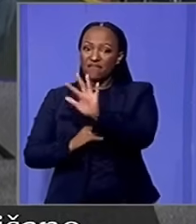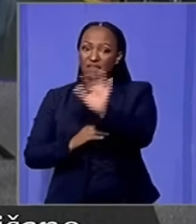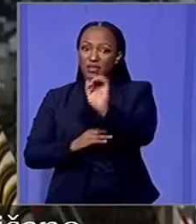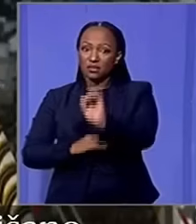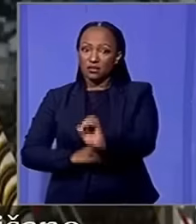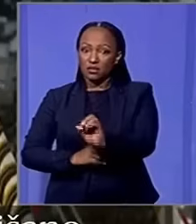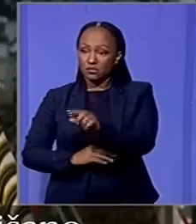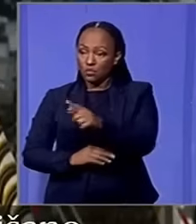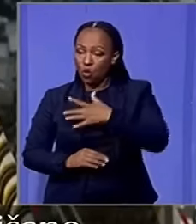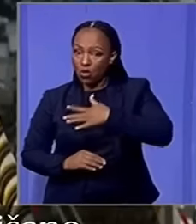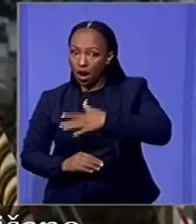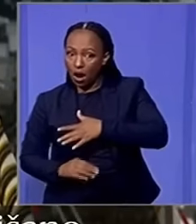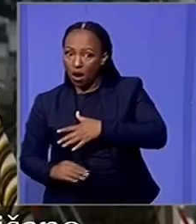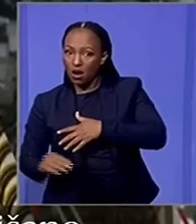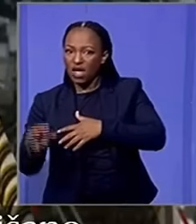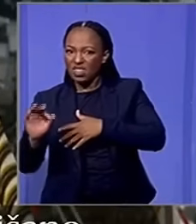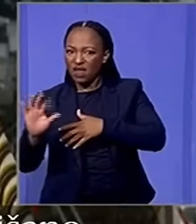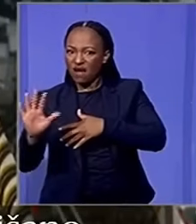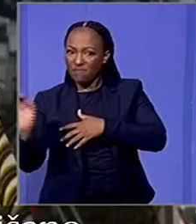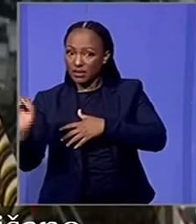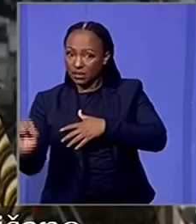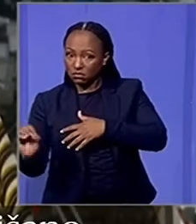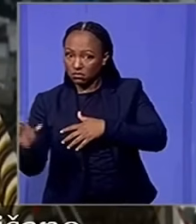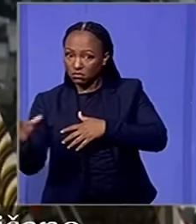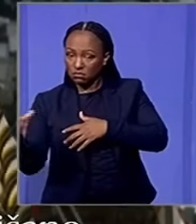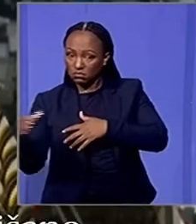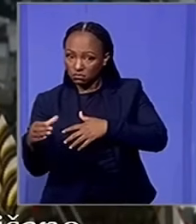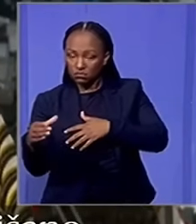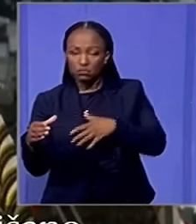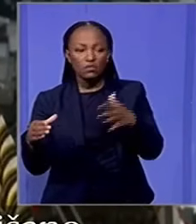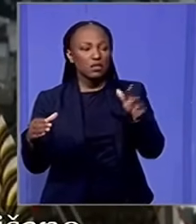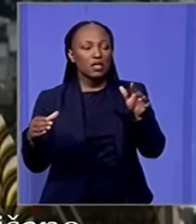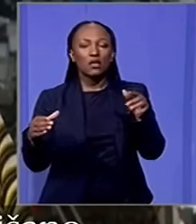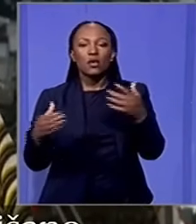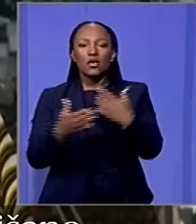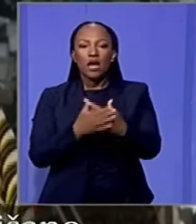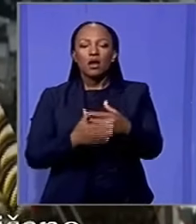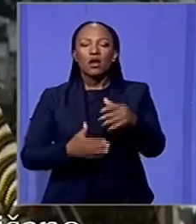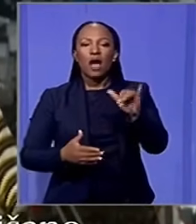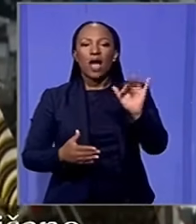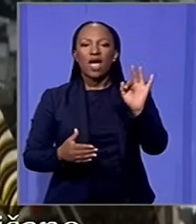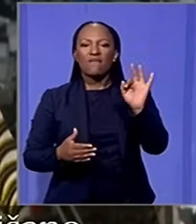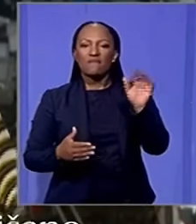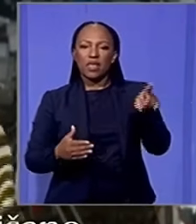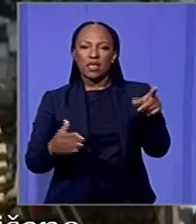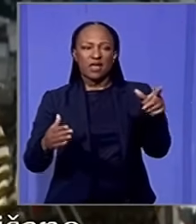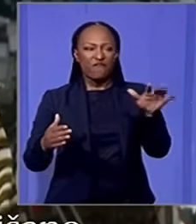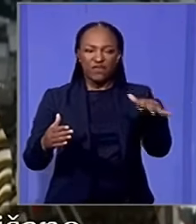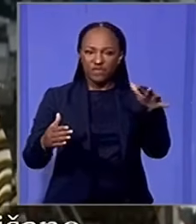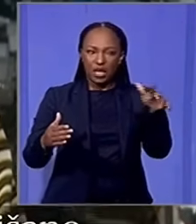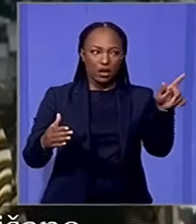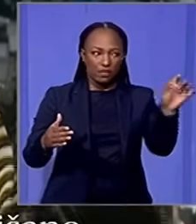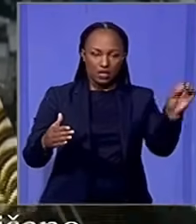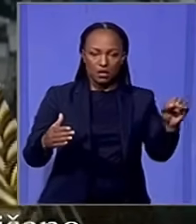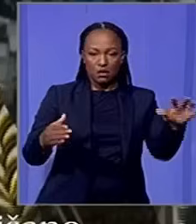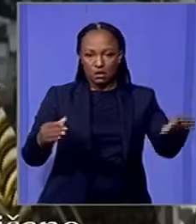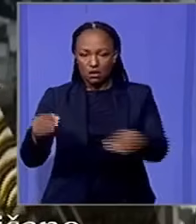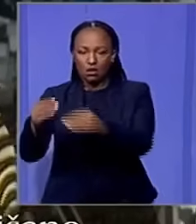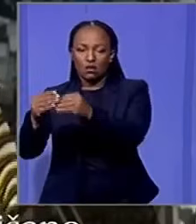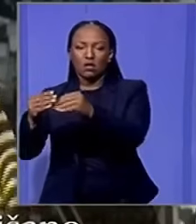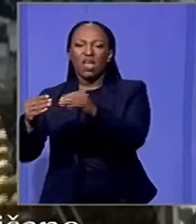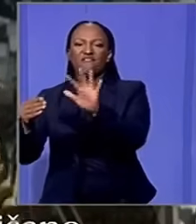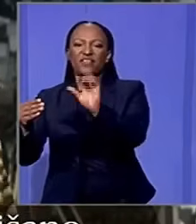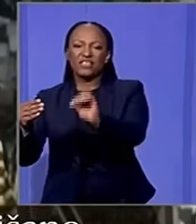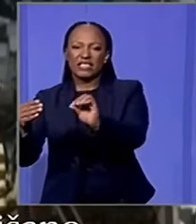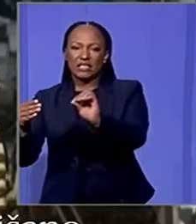nyaka ba re ke freedom Inkatha Freedom Party le ge ka tla ka 15 already ke 50 and ke sure